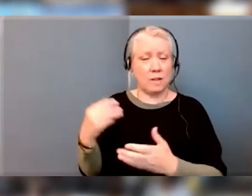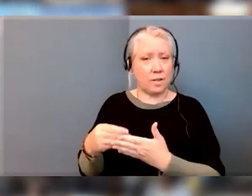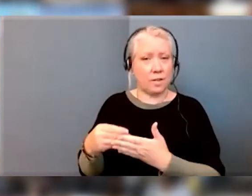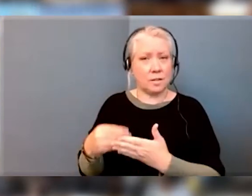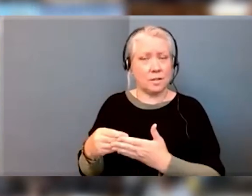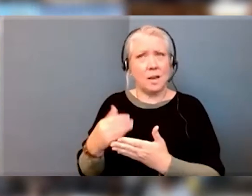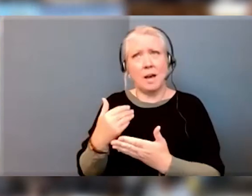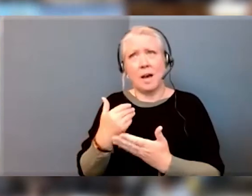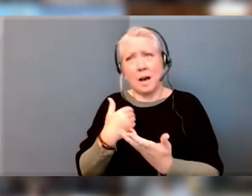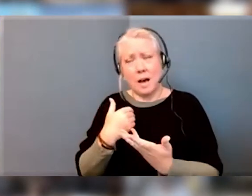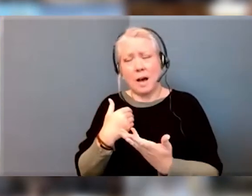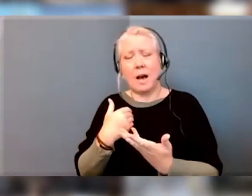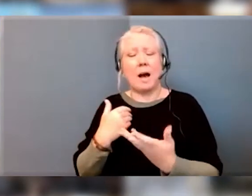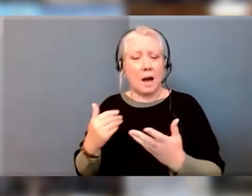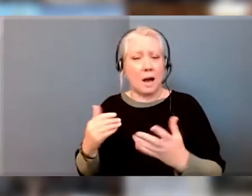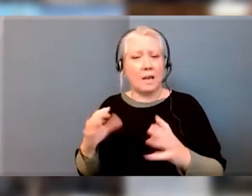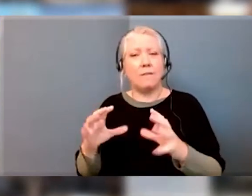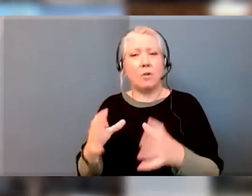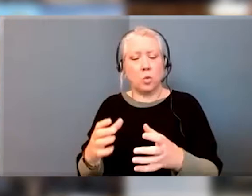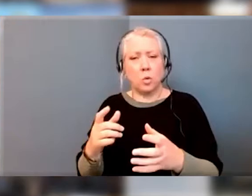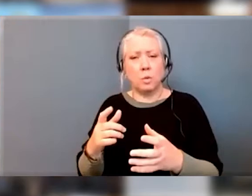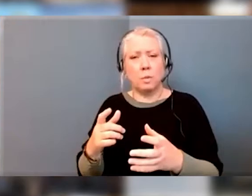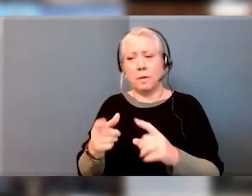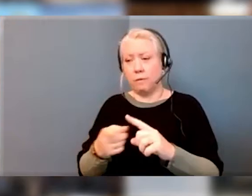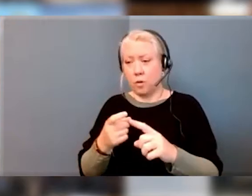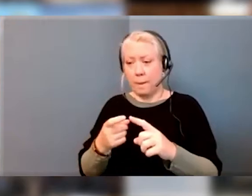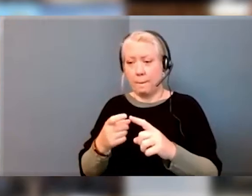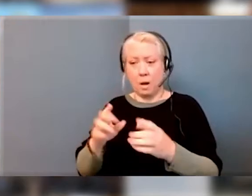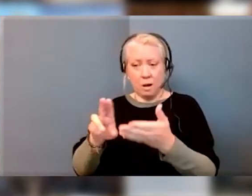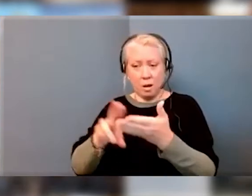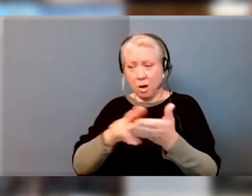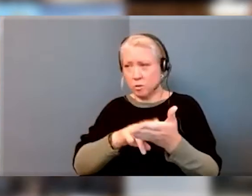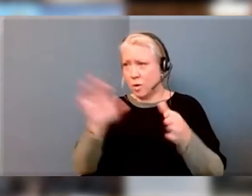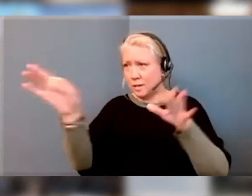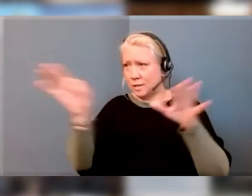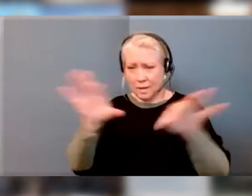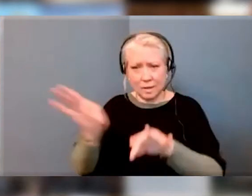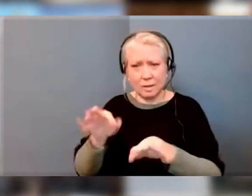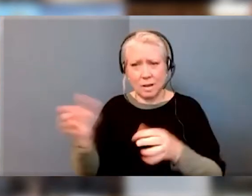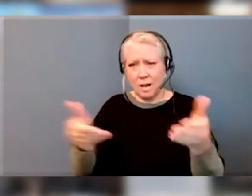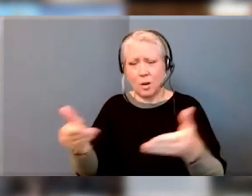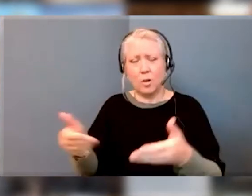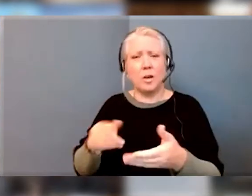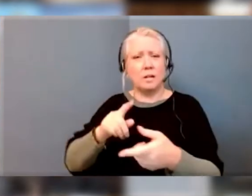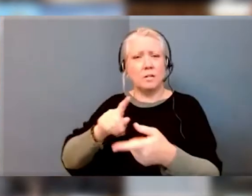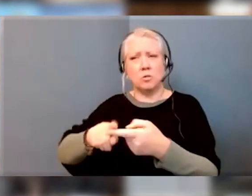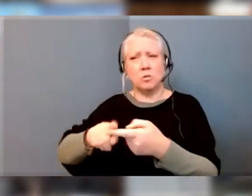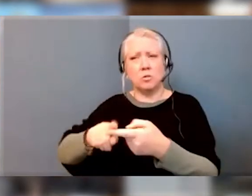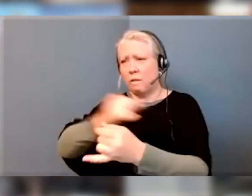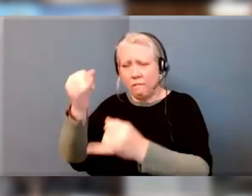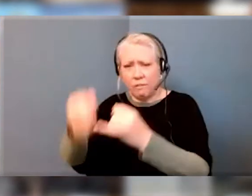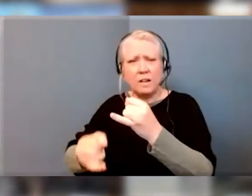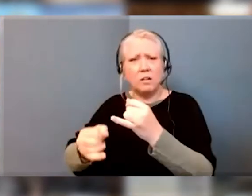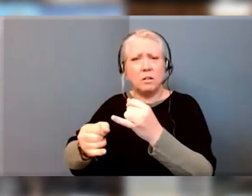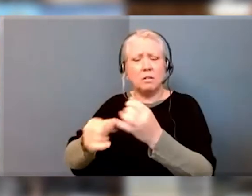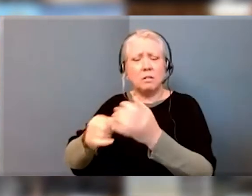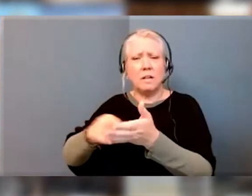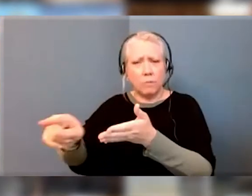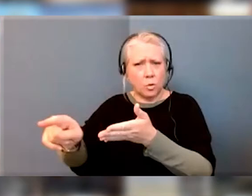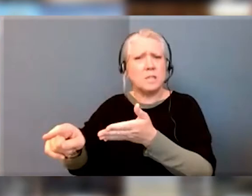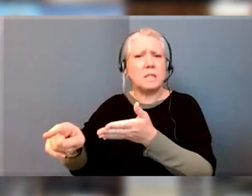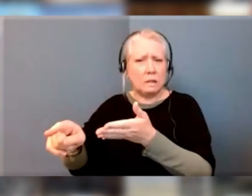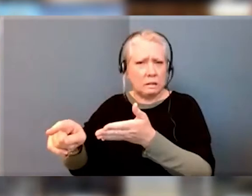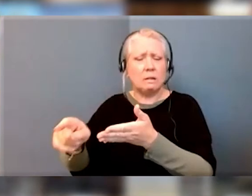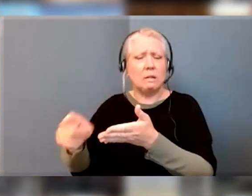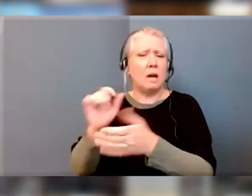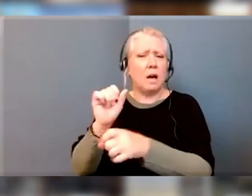groups and I'll work with them from the contracting to closing out of the final invoice. And I'll be going over different CDBG eligible